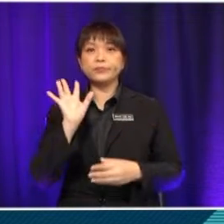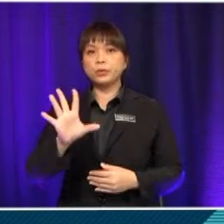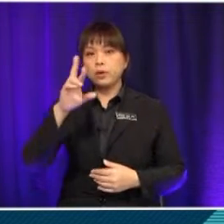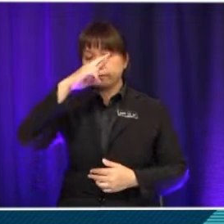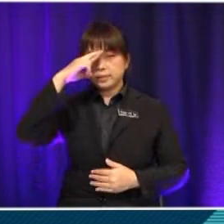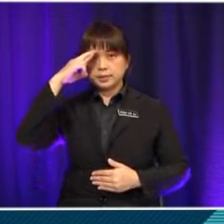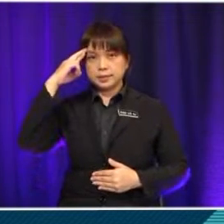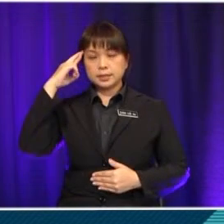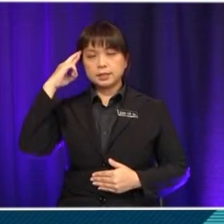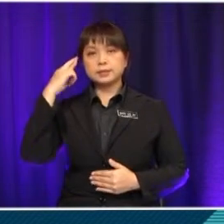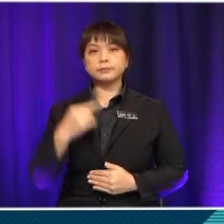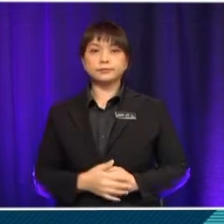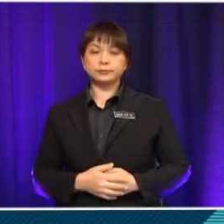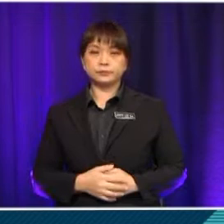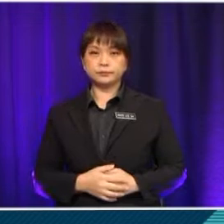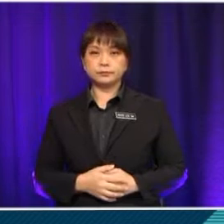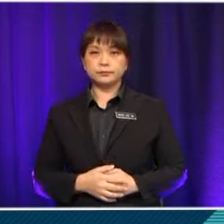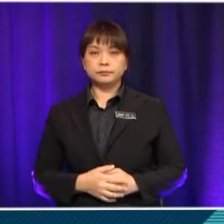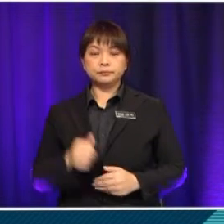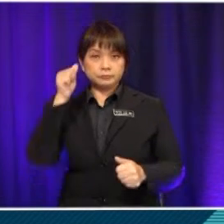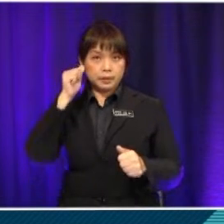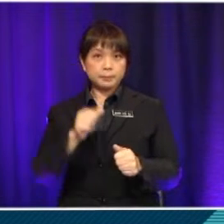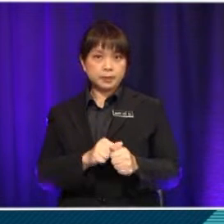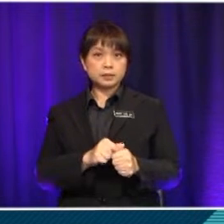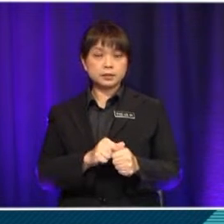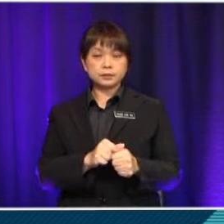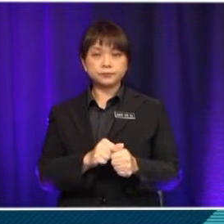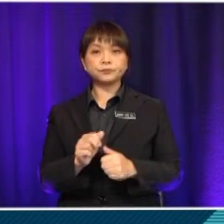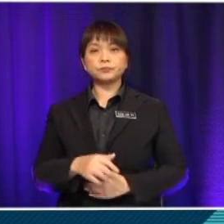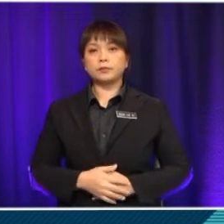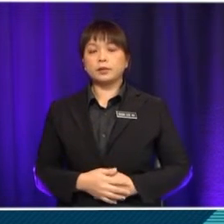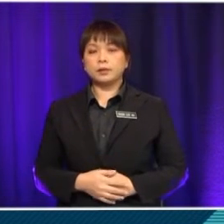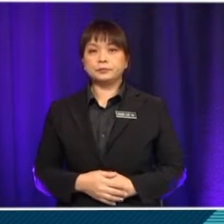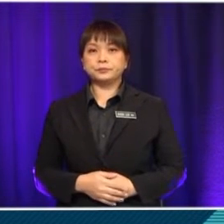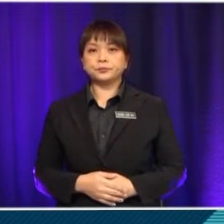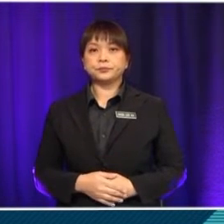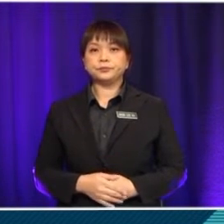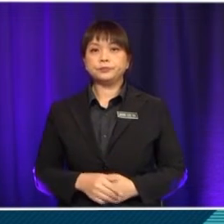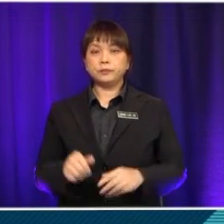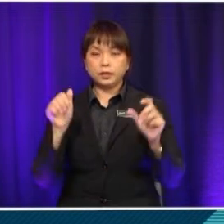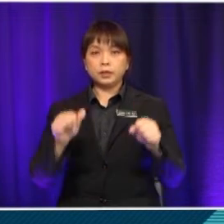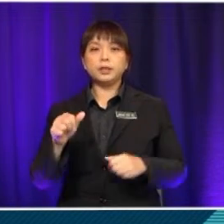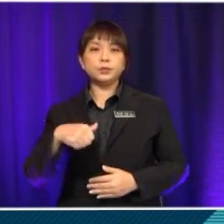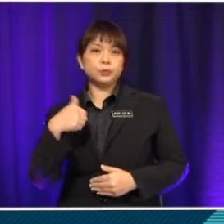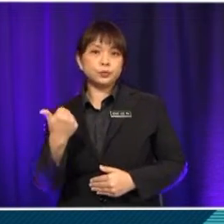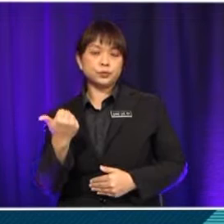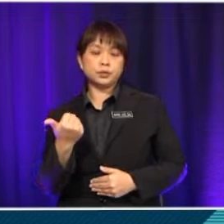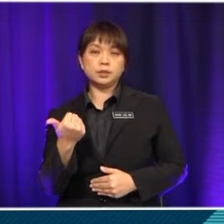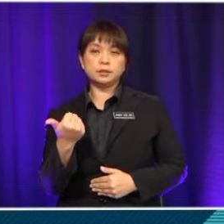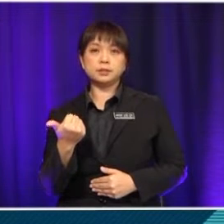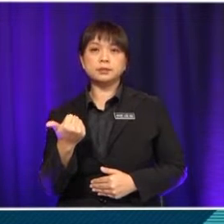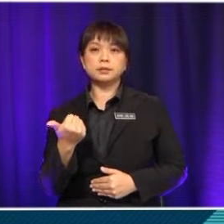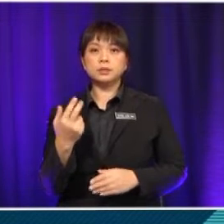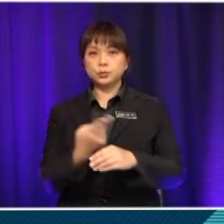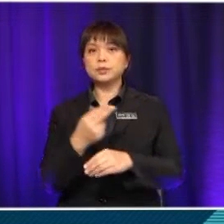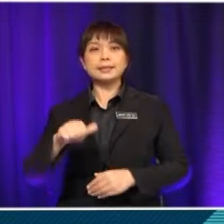that you have to give a reason for that. Okay, so you can also use another one. For example, like you can start with